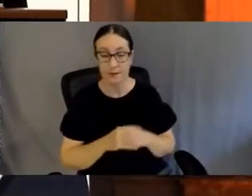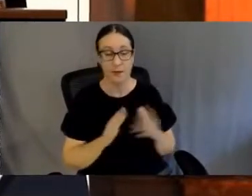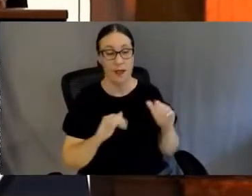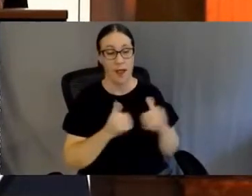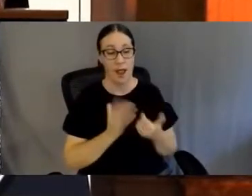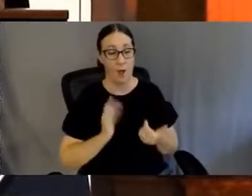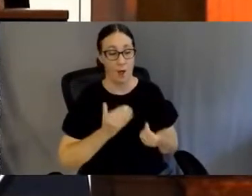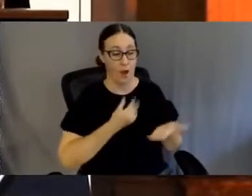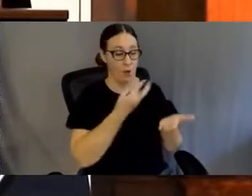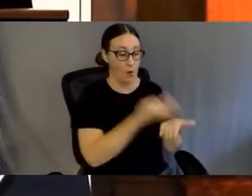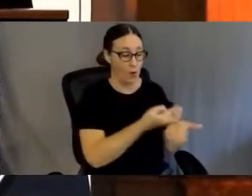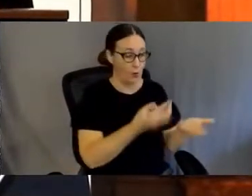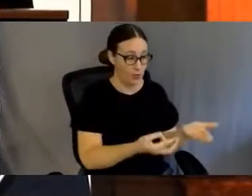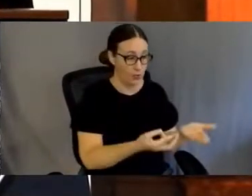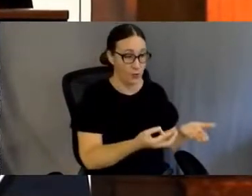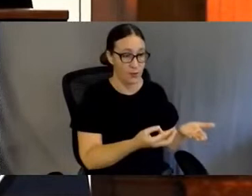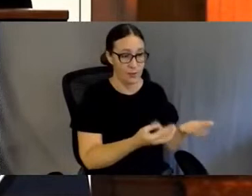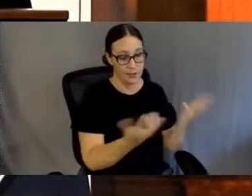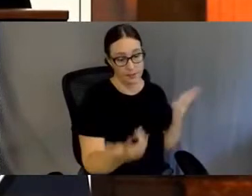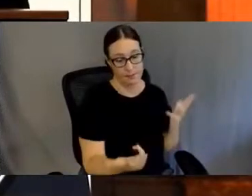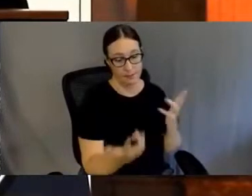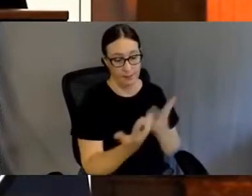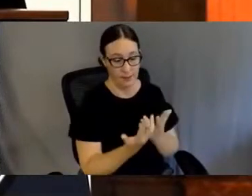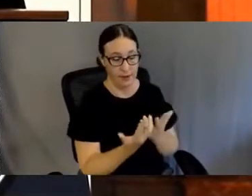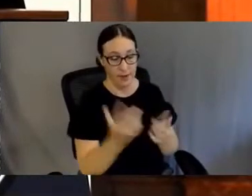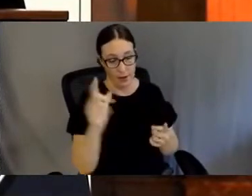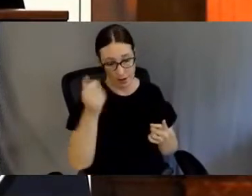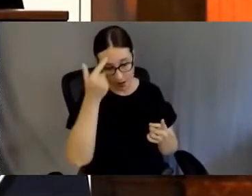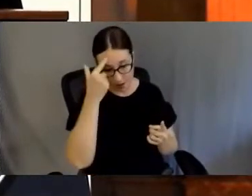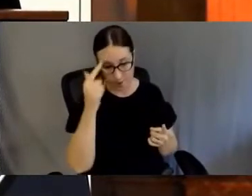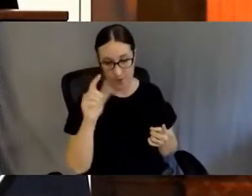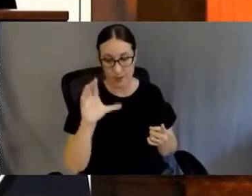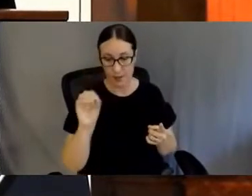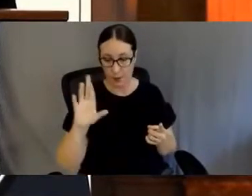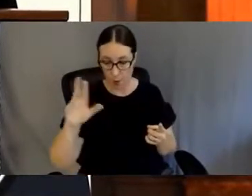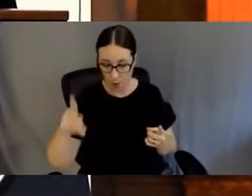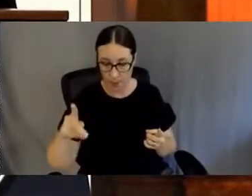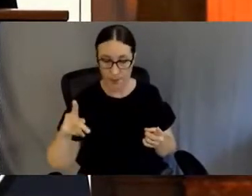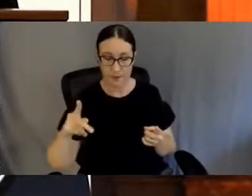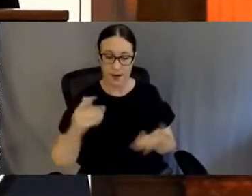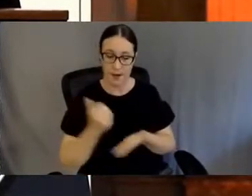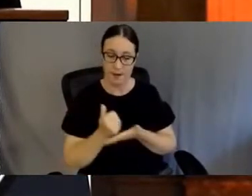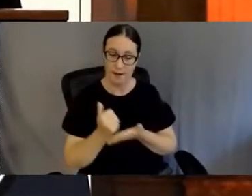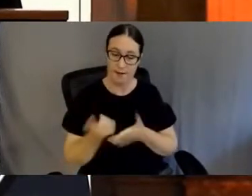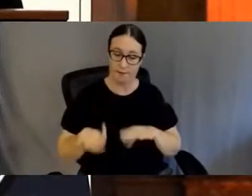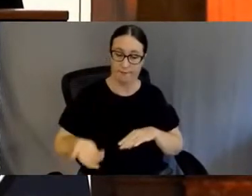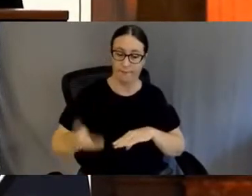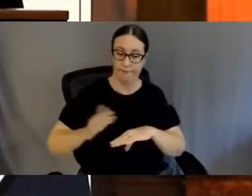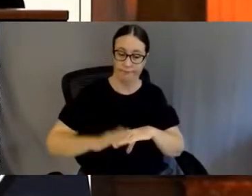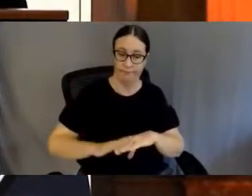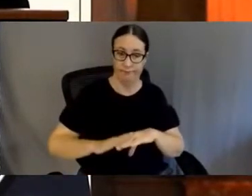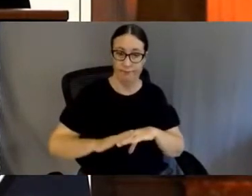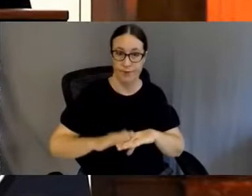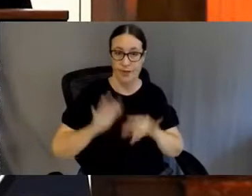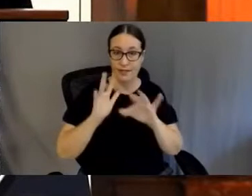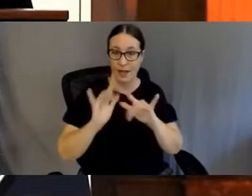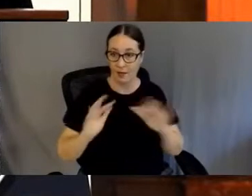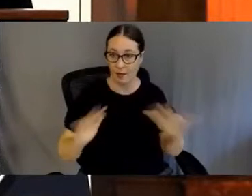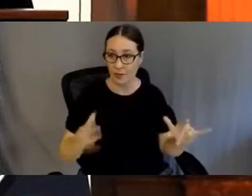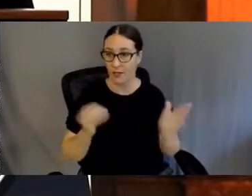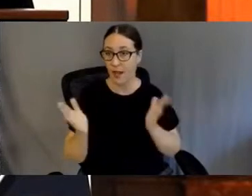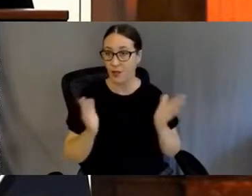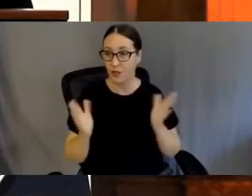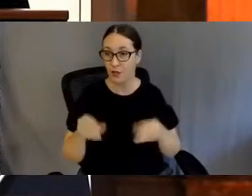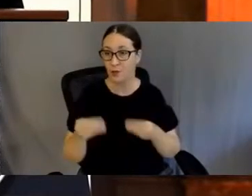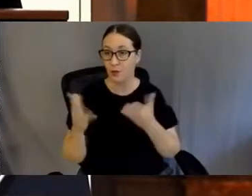our resources as a government and as corporations to increase supplier diversity and service